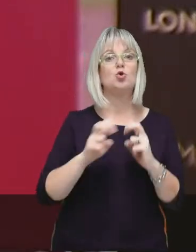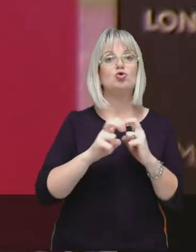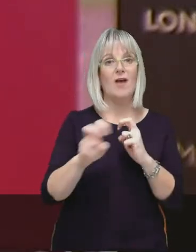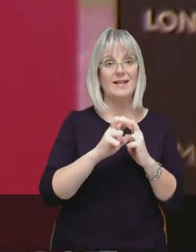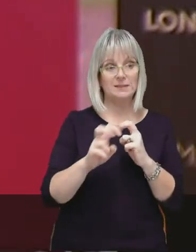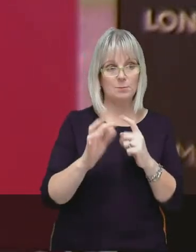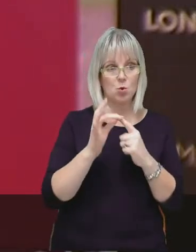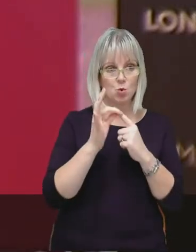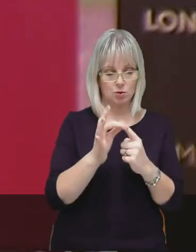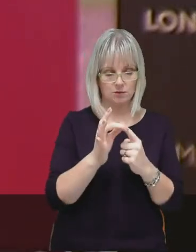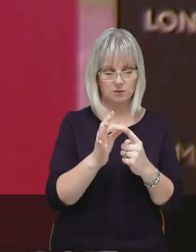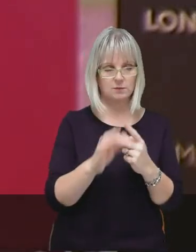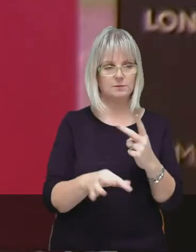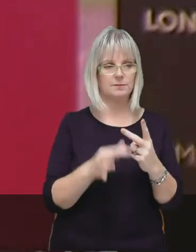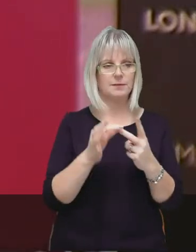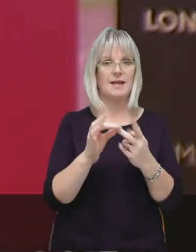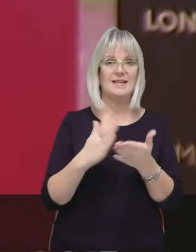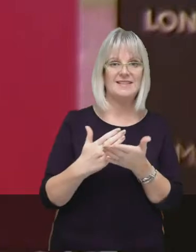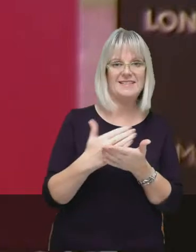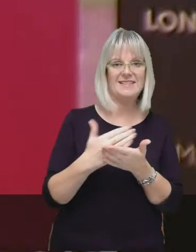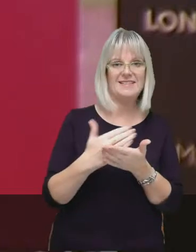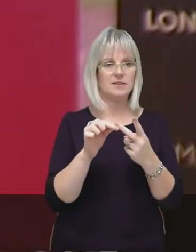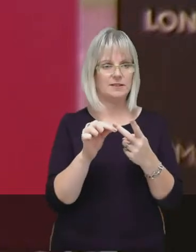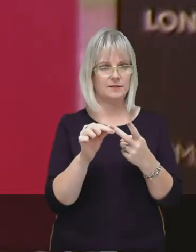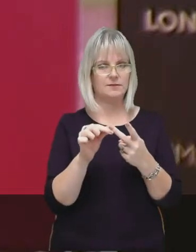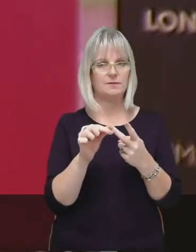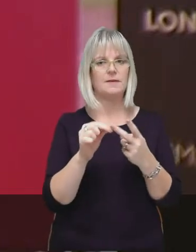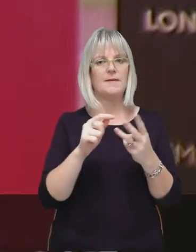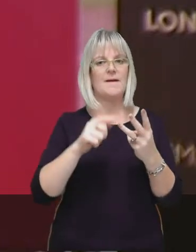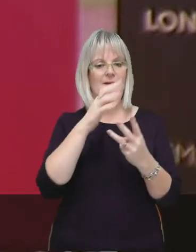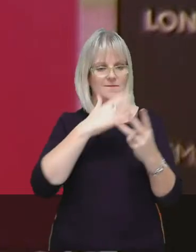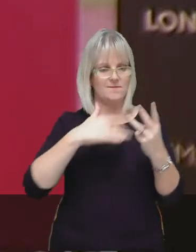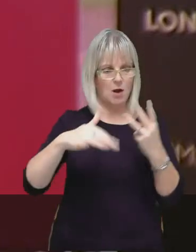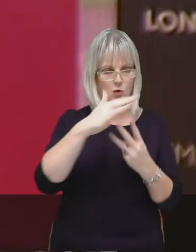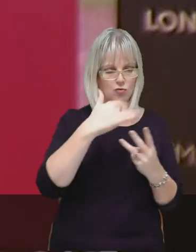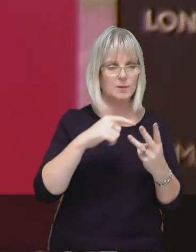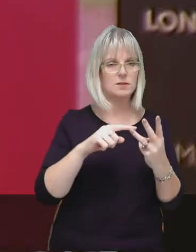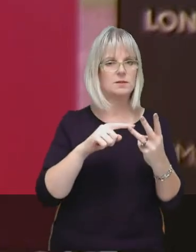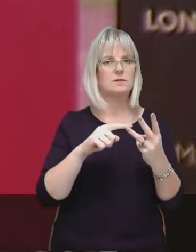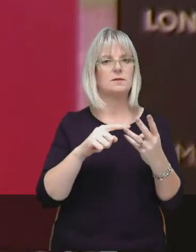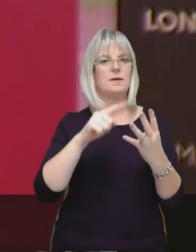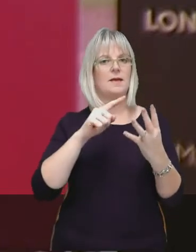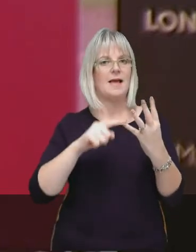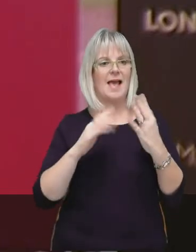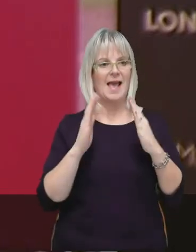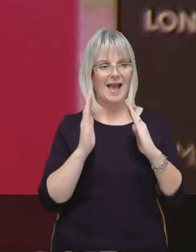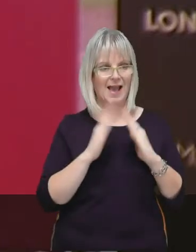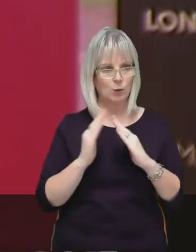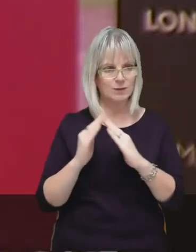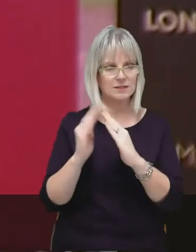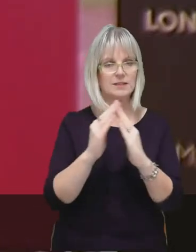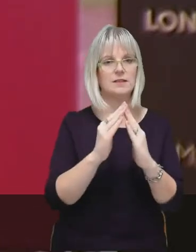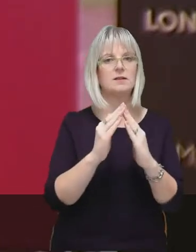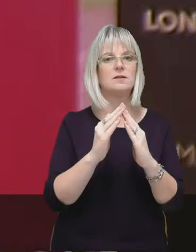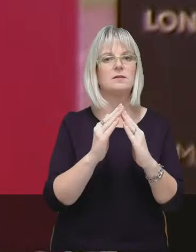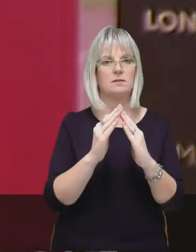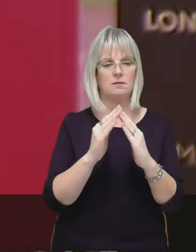and environment, housing, followed by growing London's economy, and the